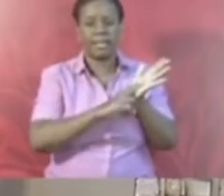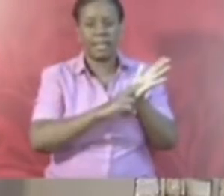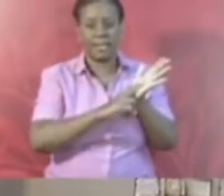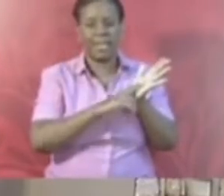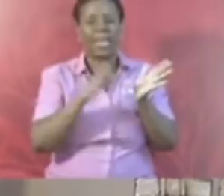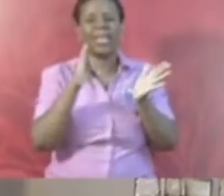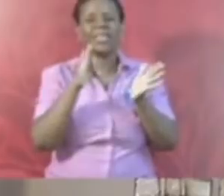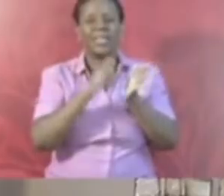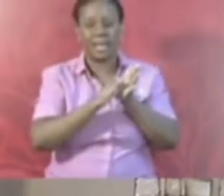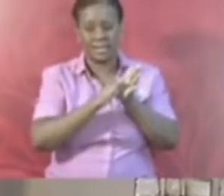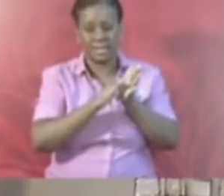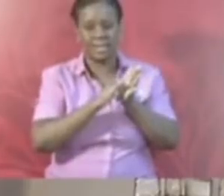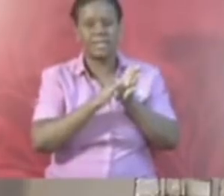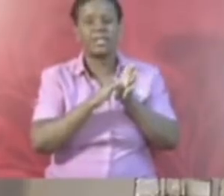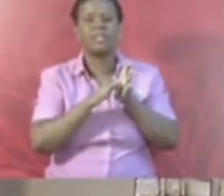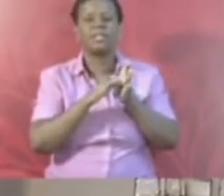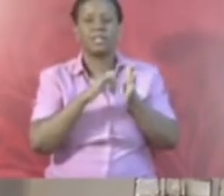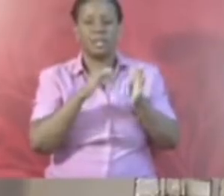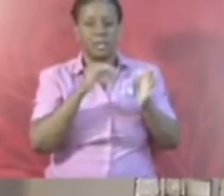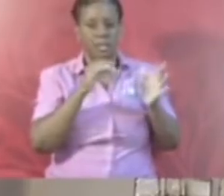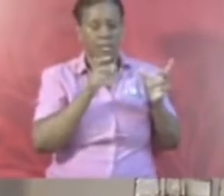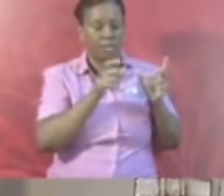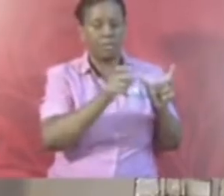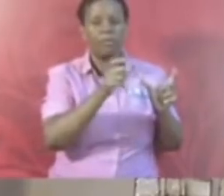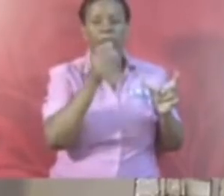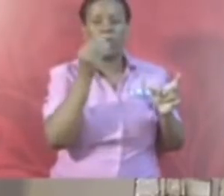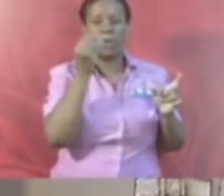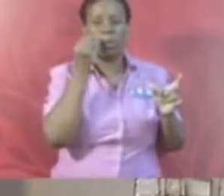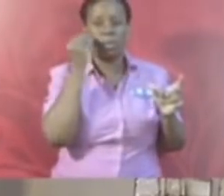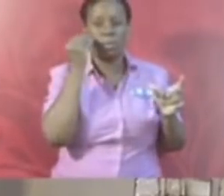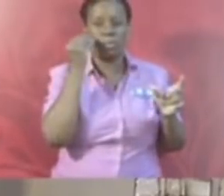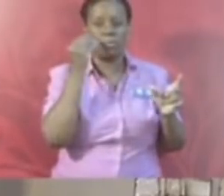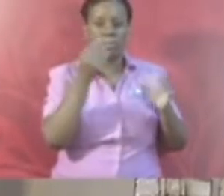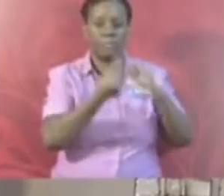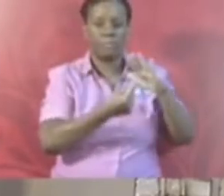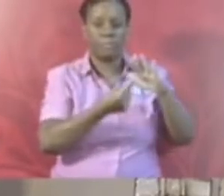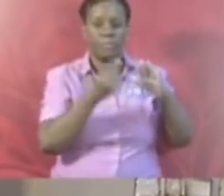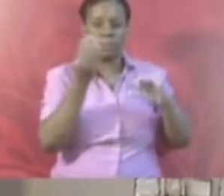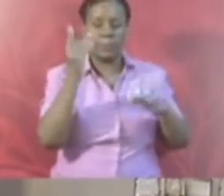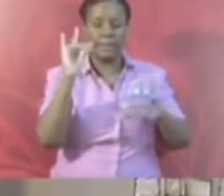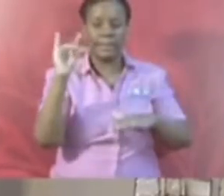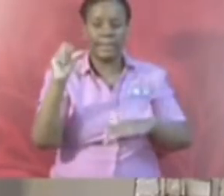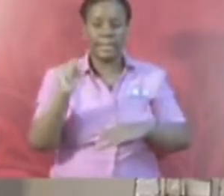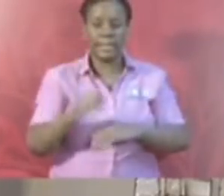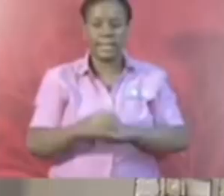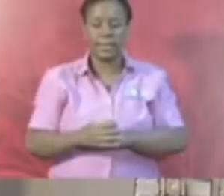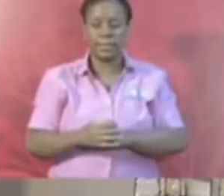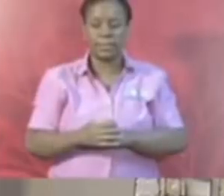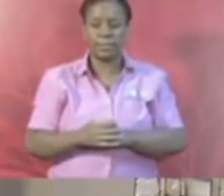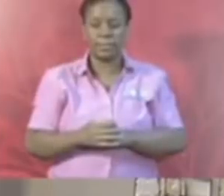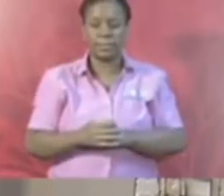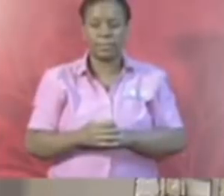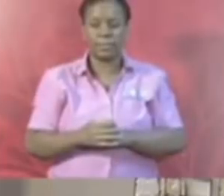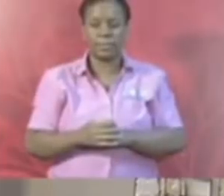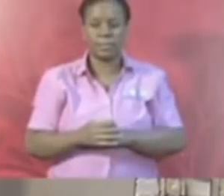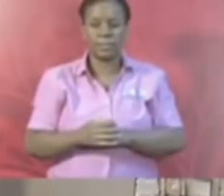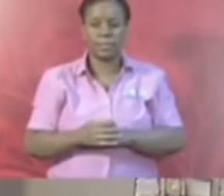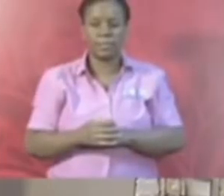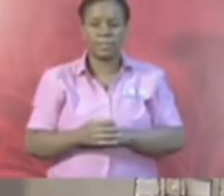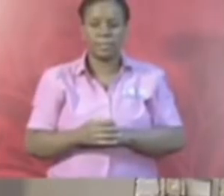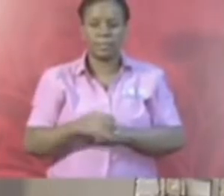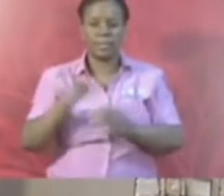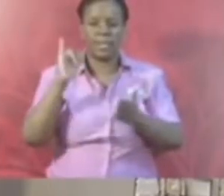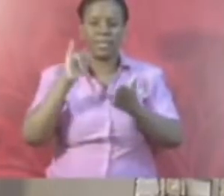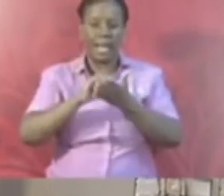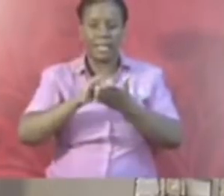at home for 14 days in the first instance after arriving in Trinidad and Tobago. So this low-risk category of persons, once